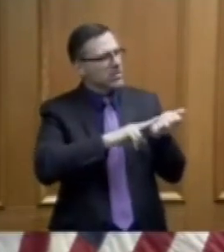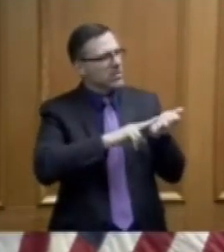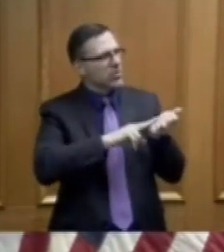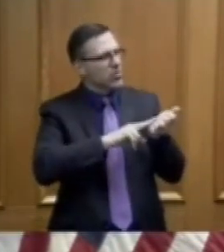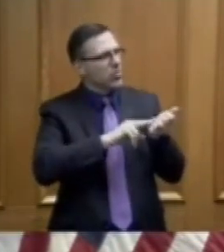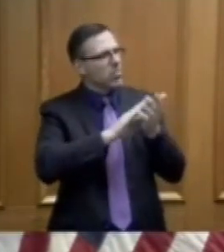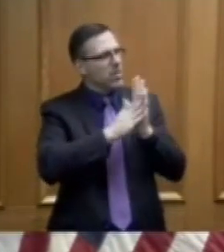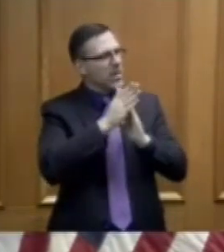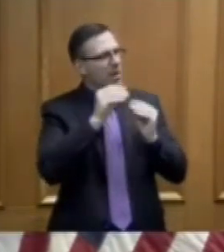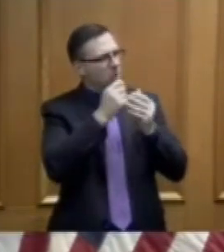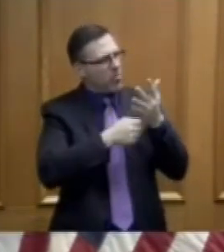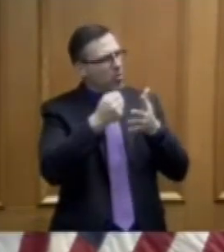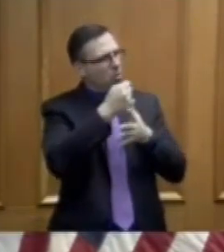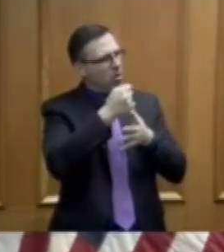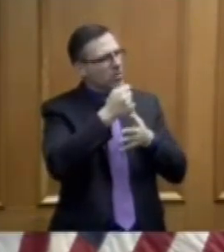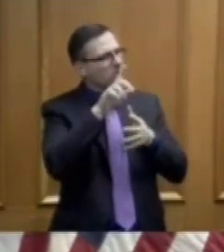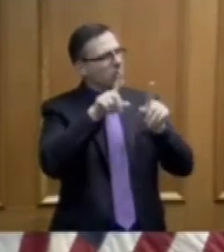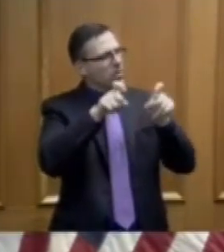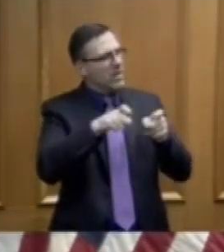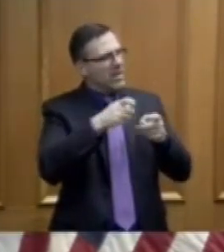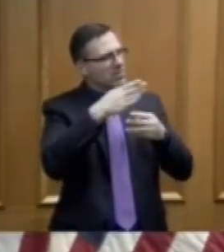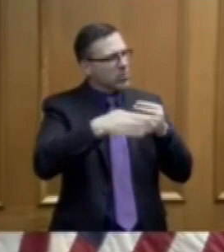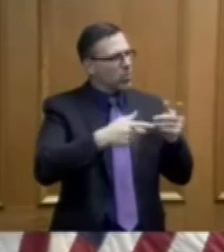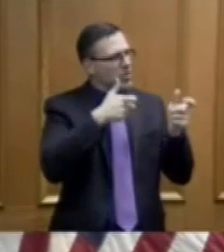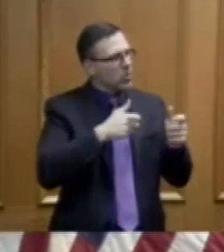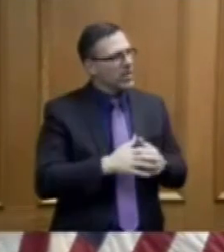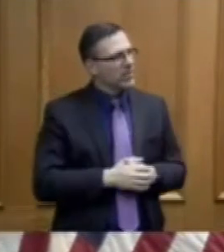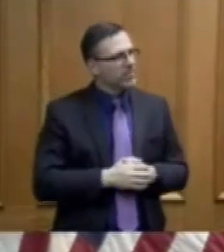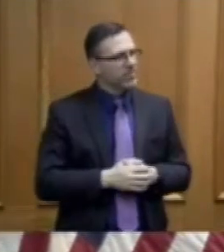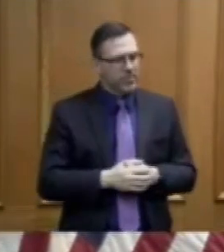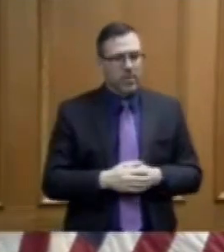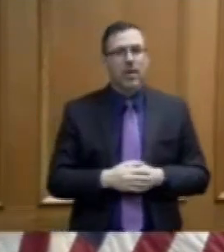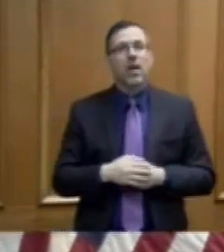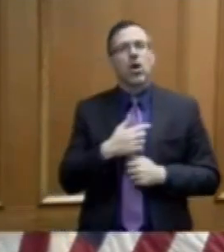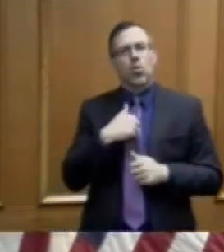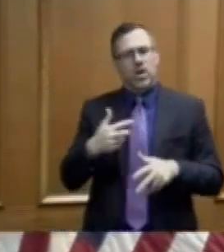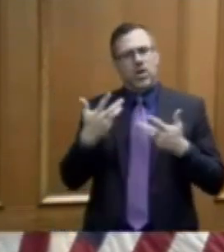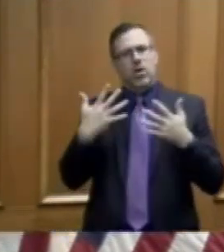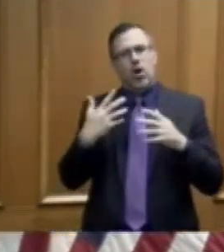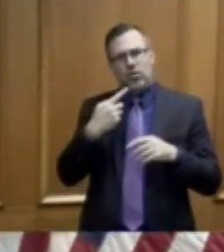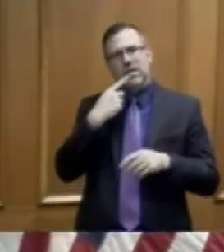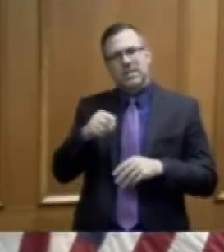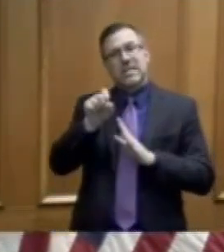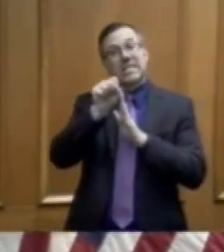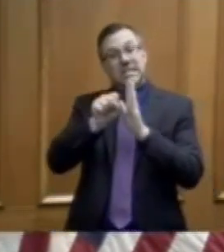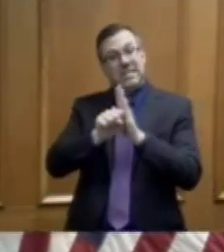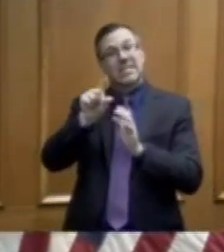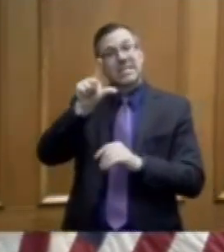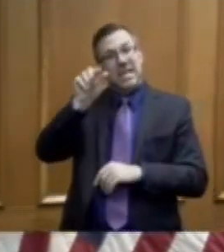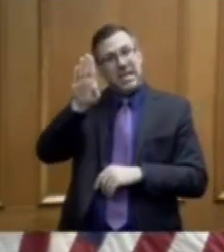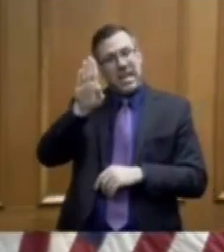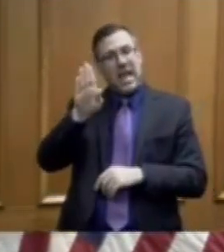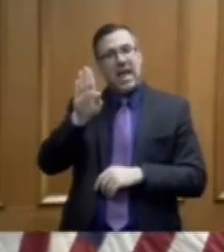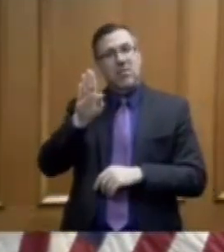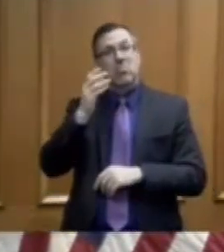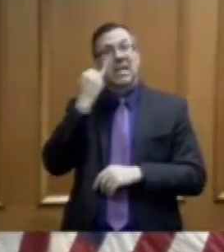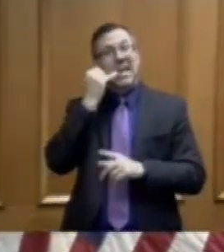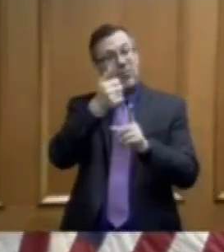that the state lab is providing priority for healthcare